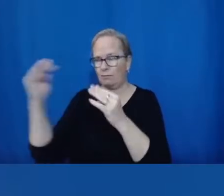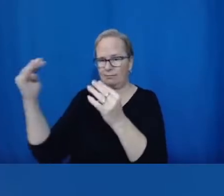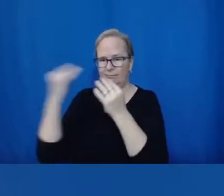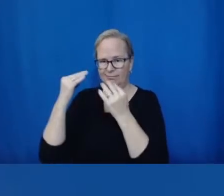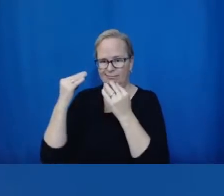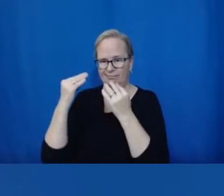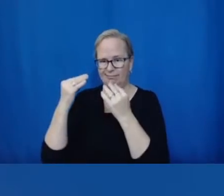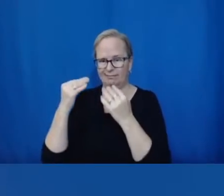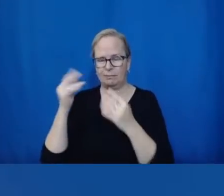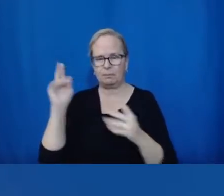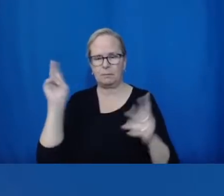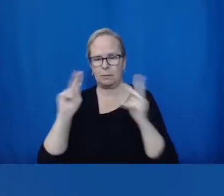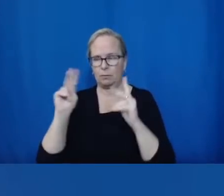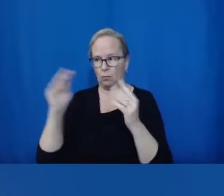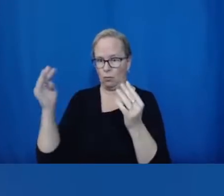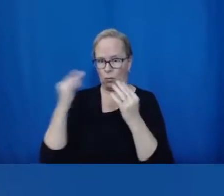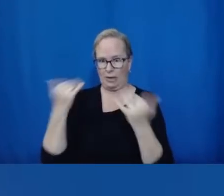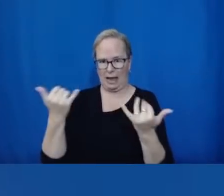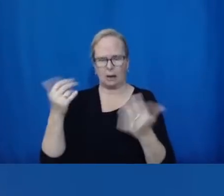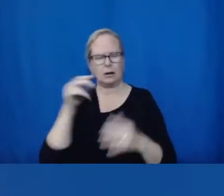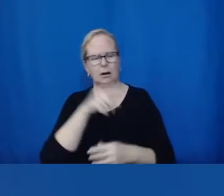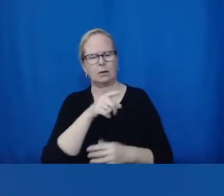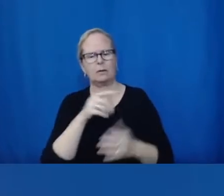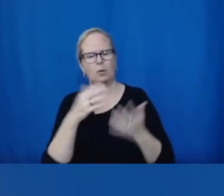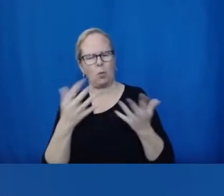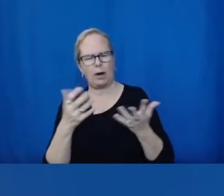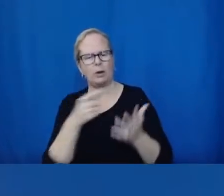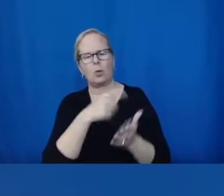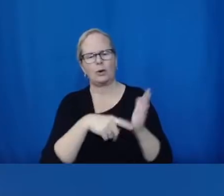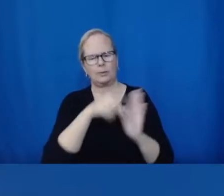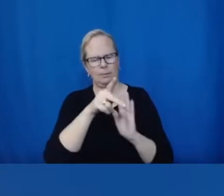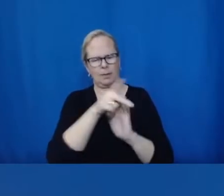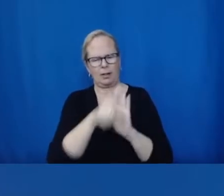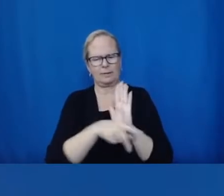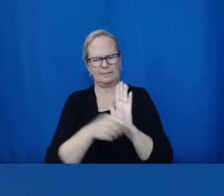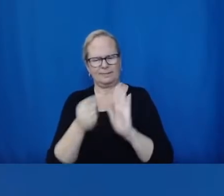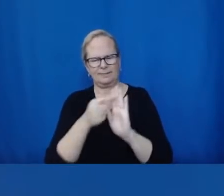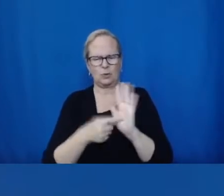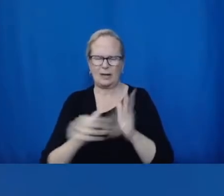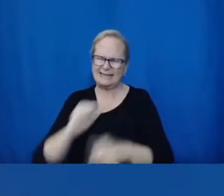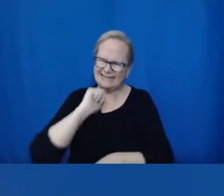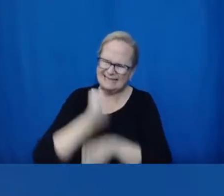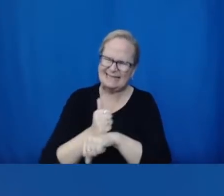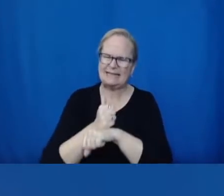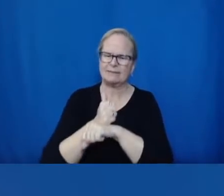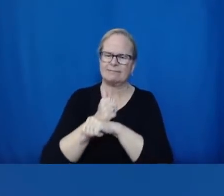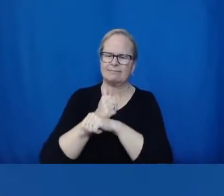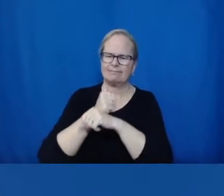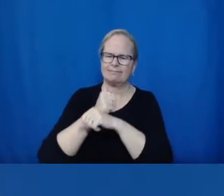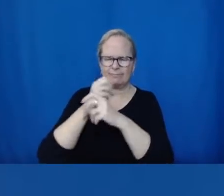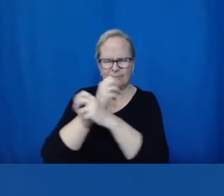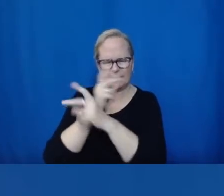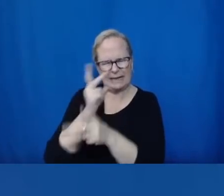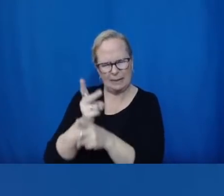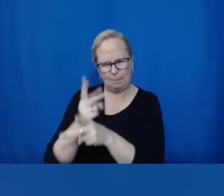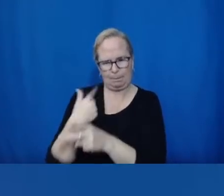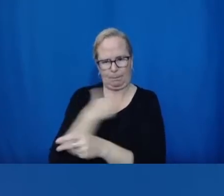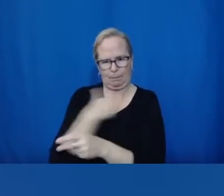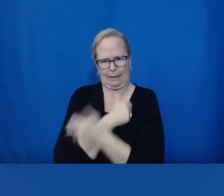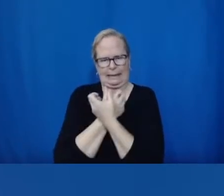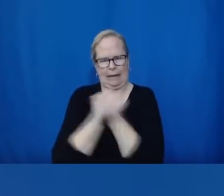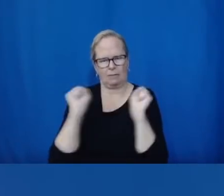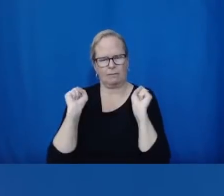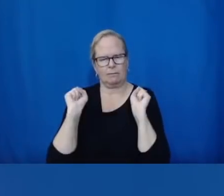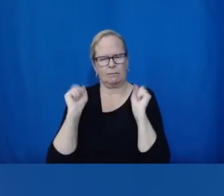everyone watching has been looking for tangible ways to encourage policy that will keep us safe. So I wanted to offer some additional possibilities